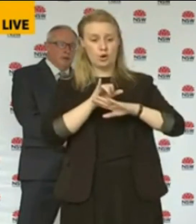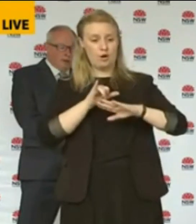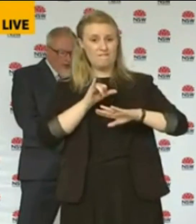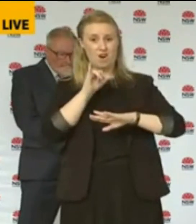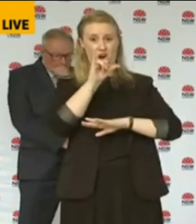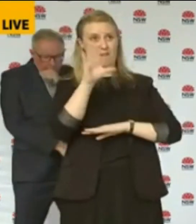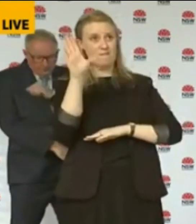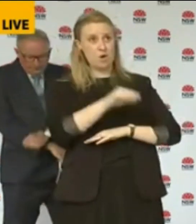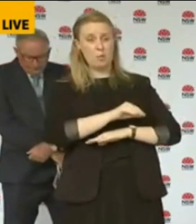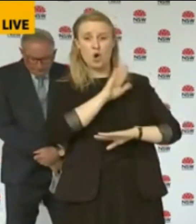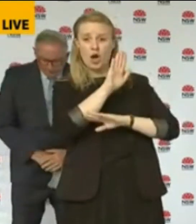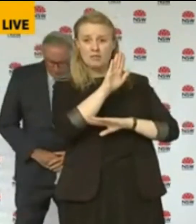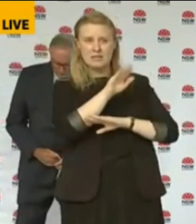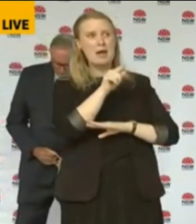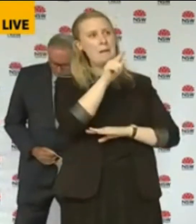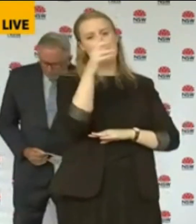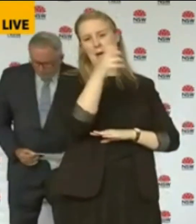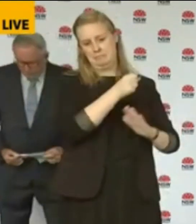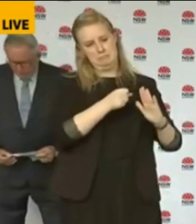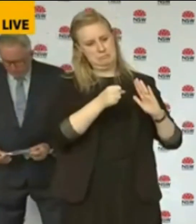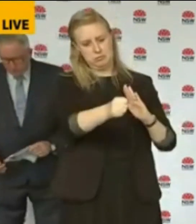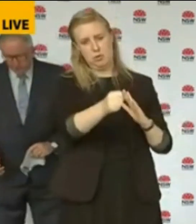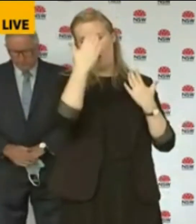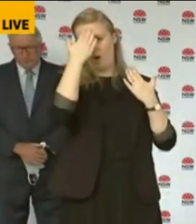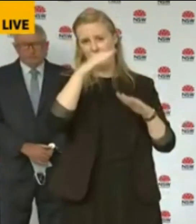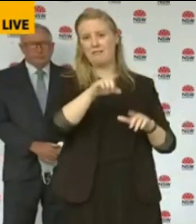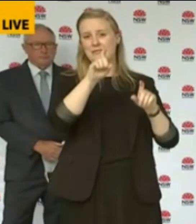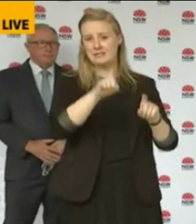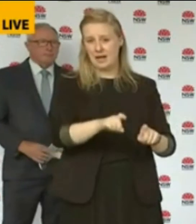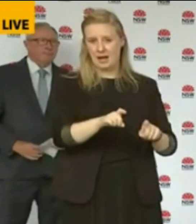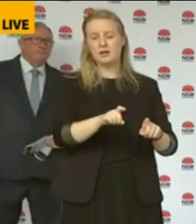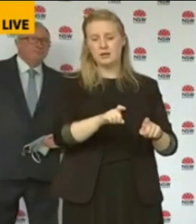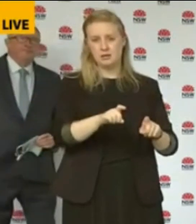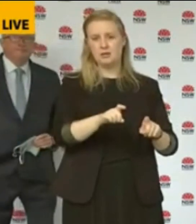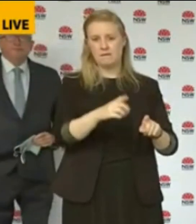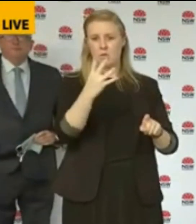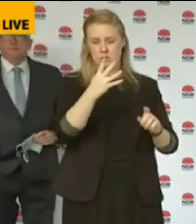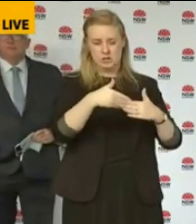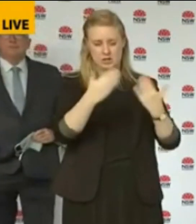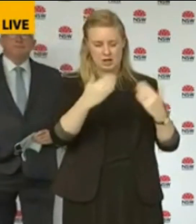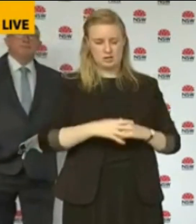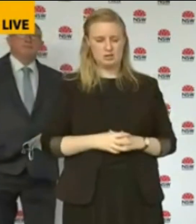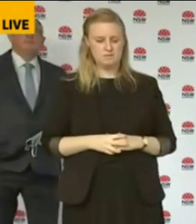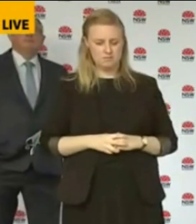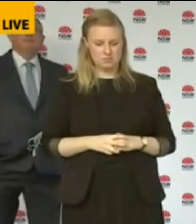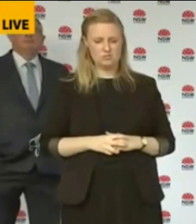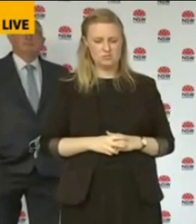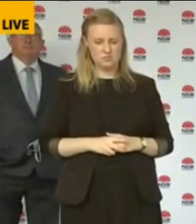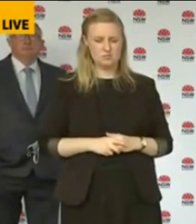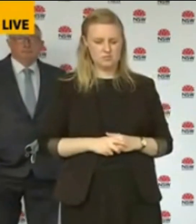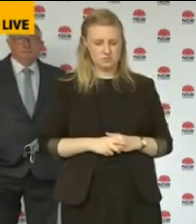staff that may be resident in New South Wales. We've also ensured that flight crew